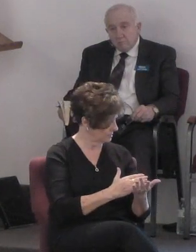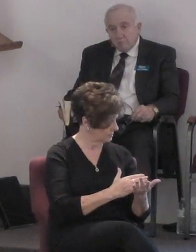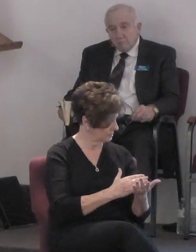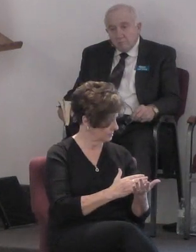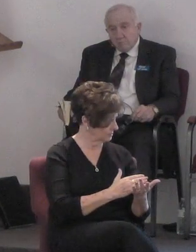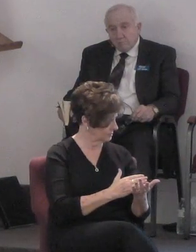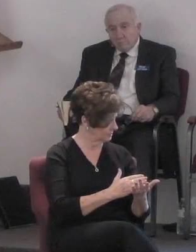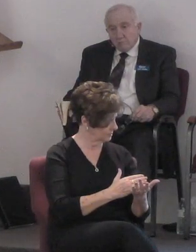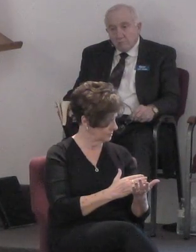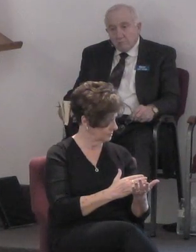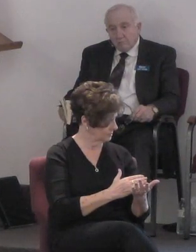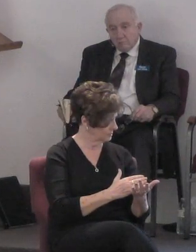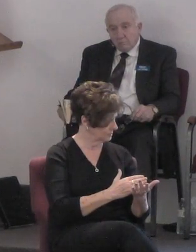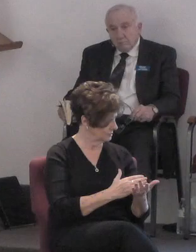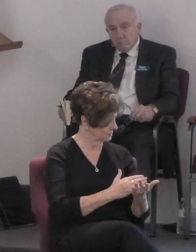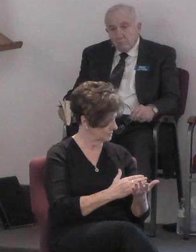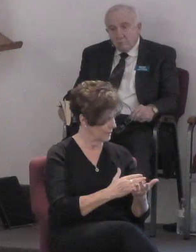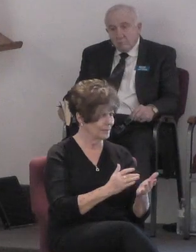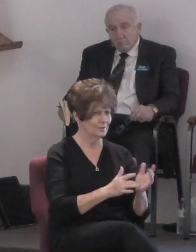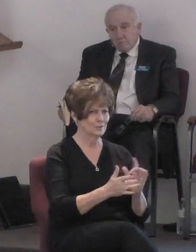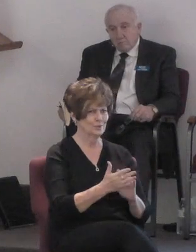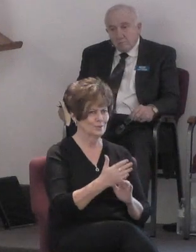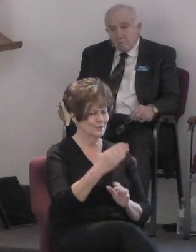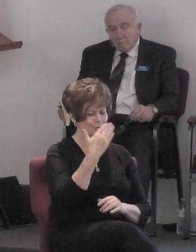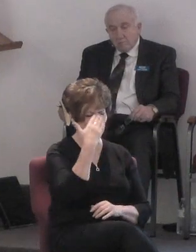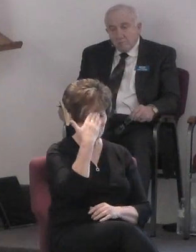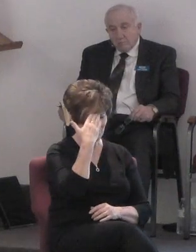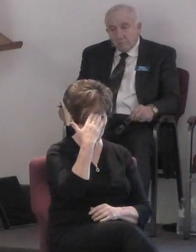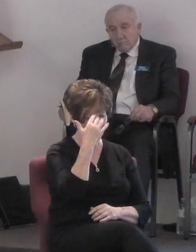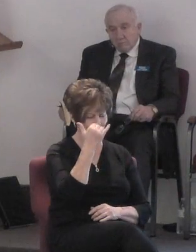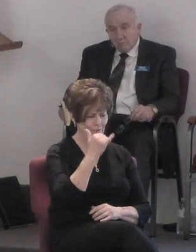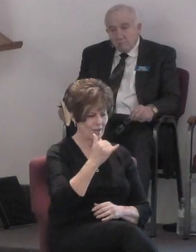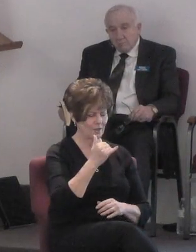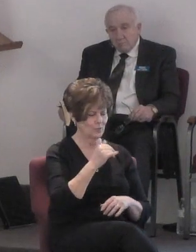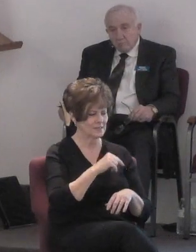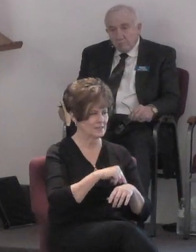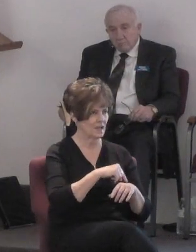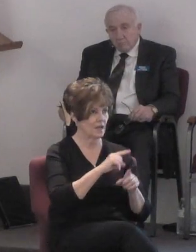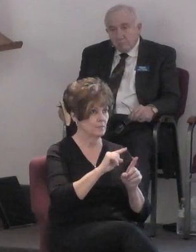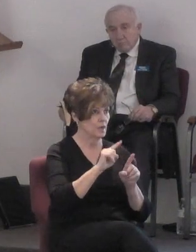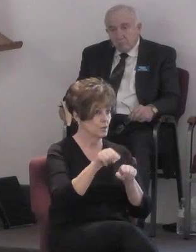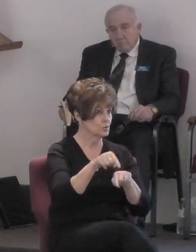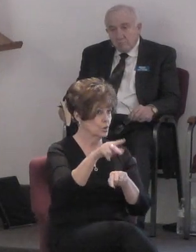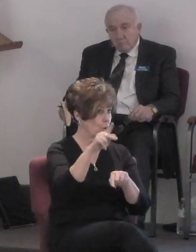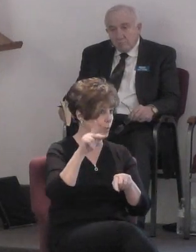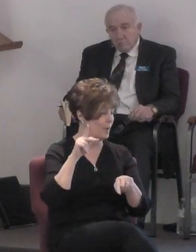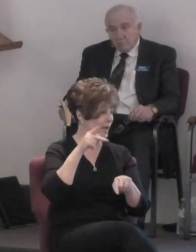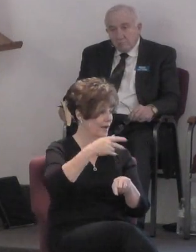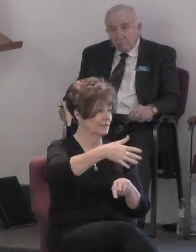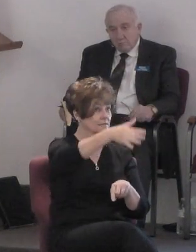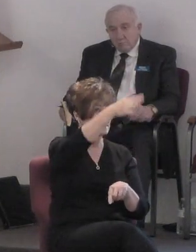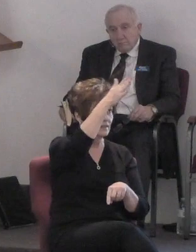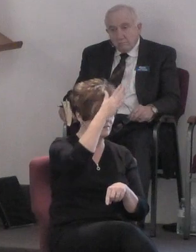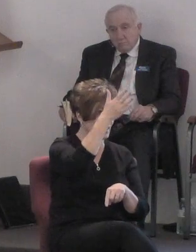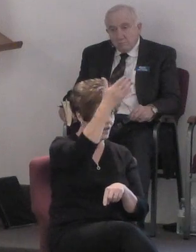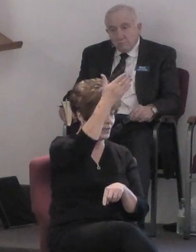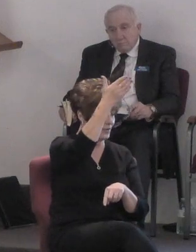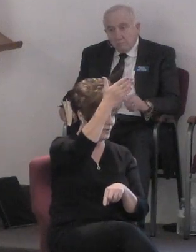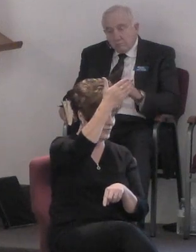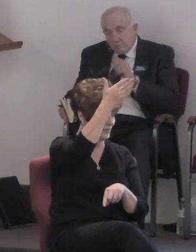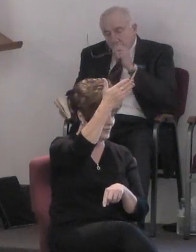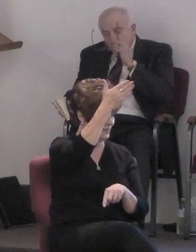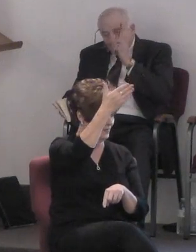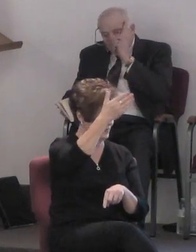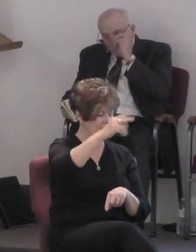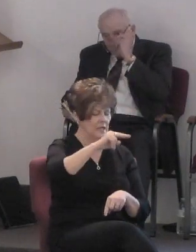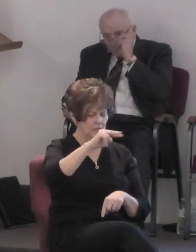knew that it was time to go back to the Father. He knew that he was going to die. Then there's a second